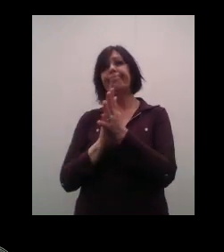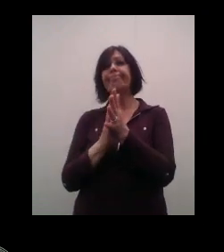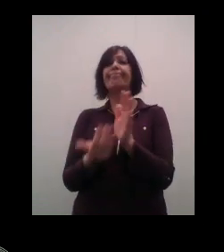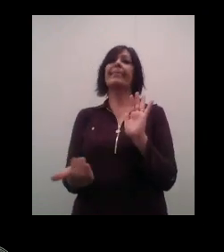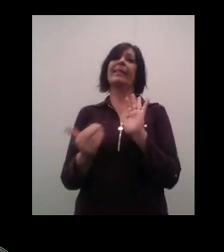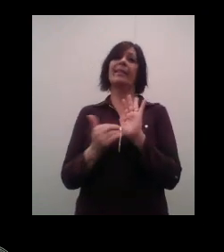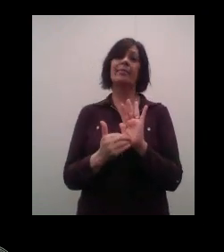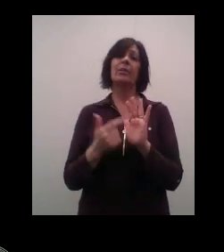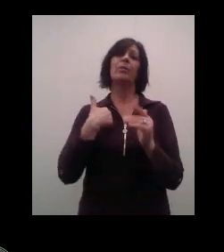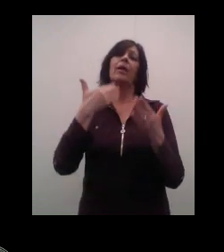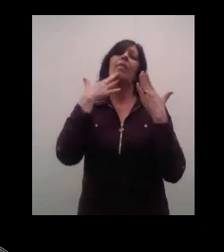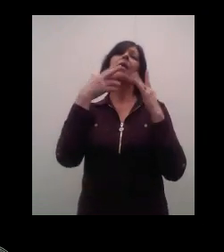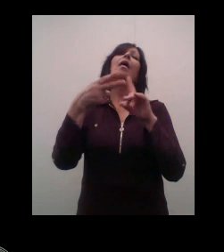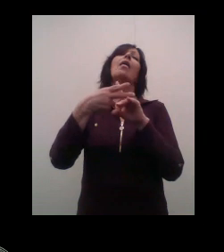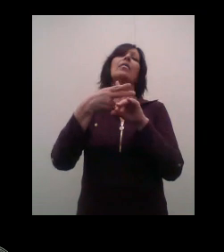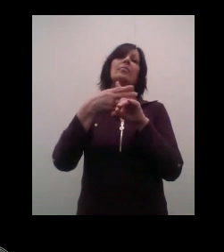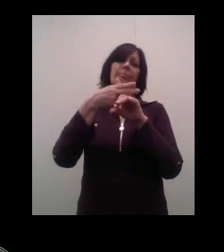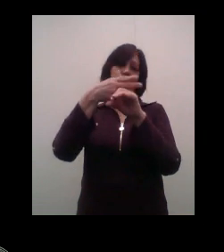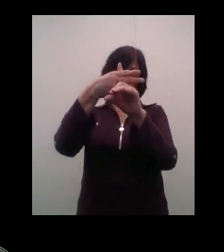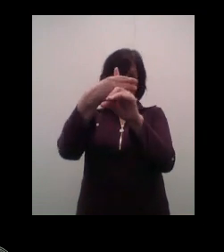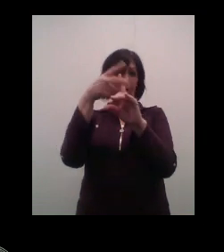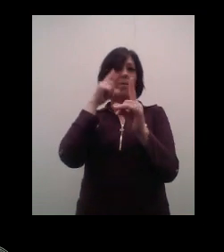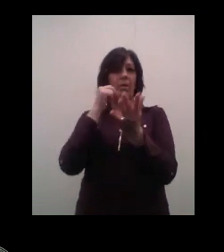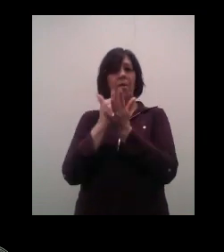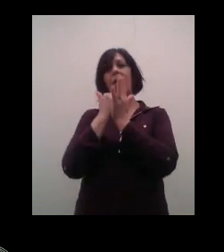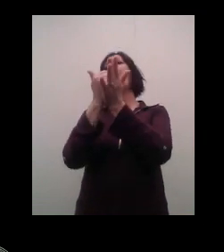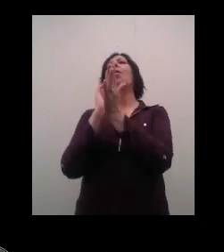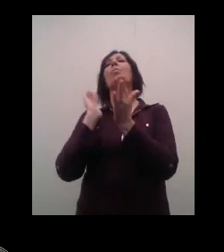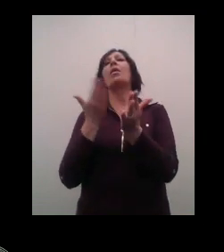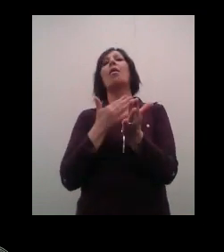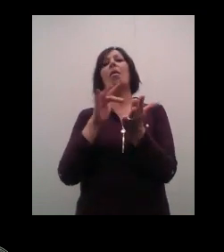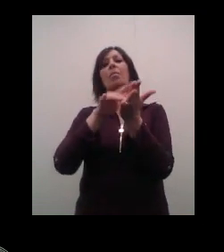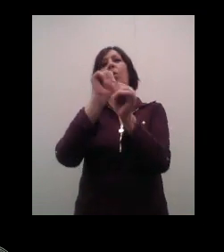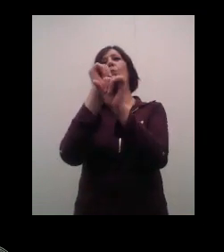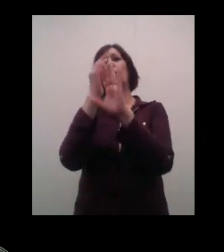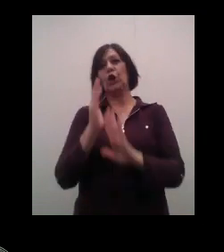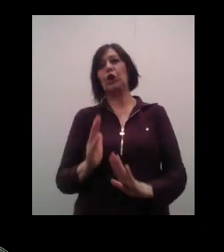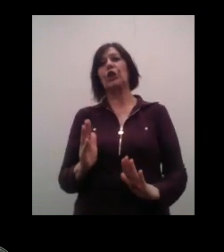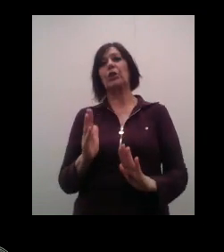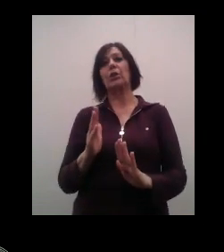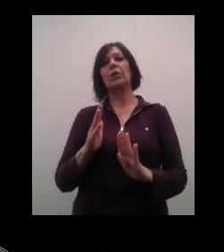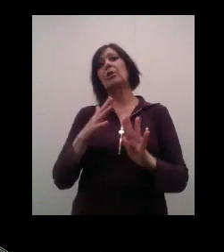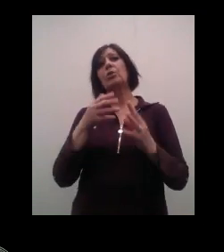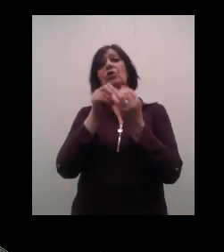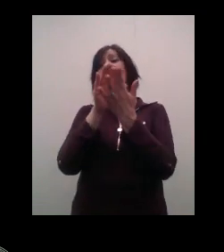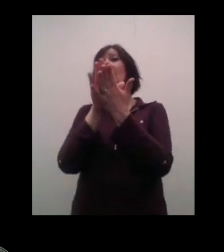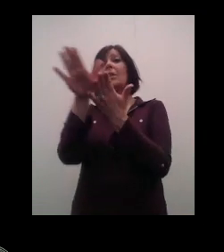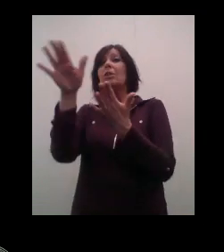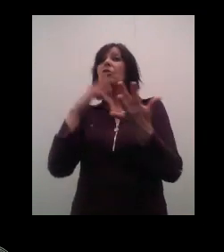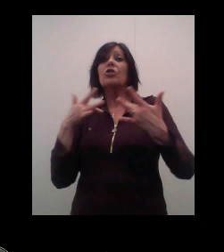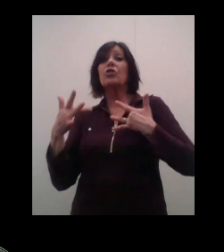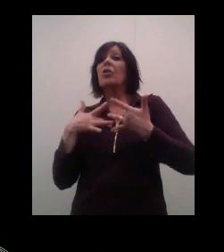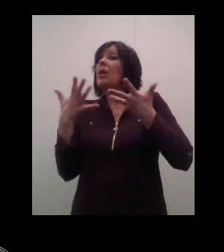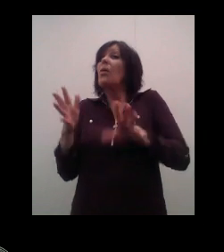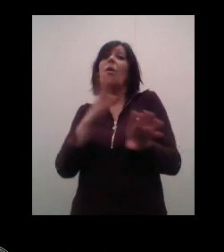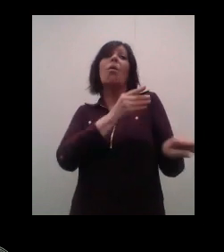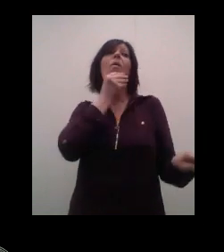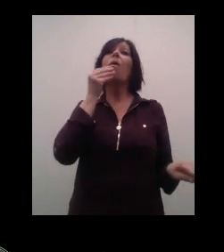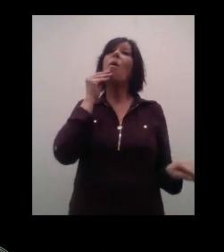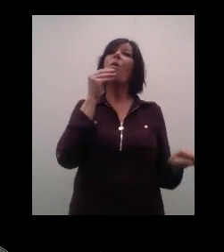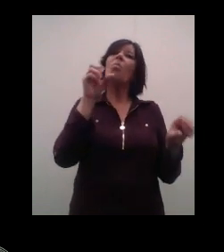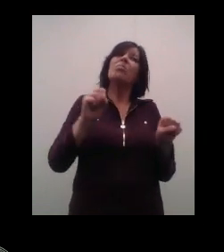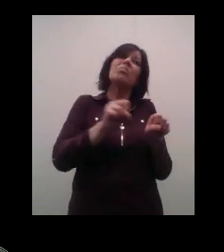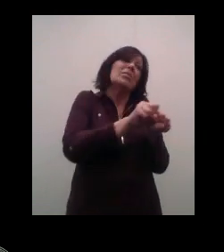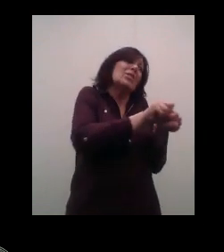these hotels, for helping our frontline medical workers address the concern that does exist about them potentially